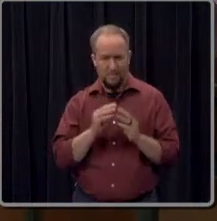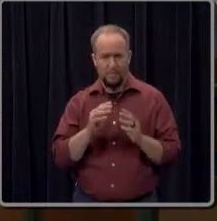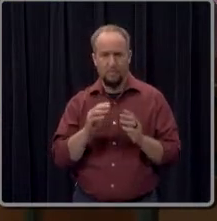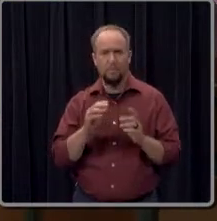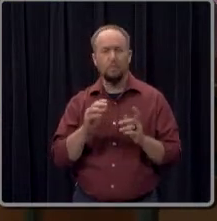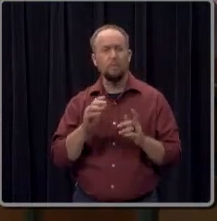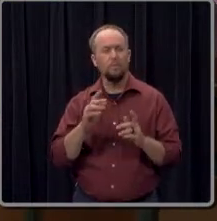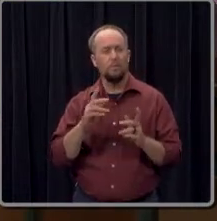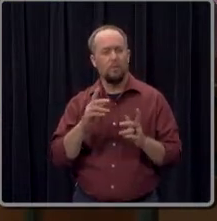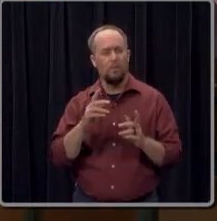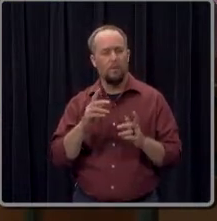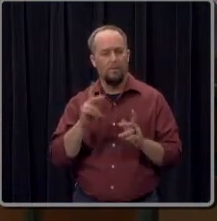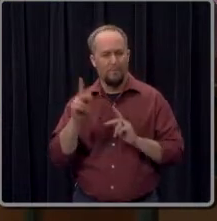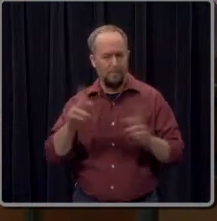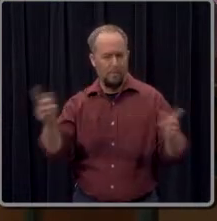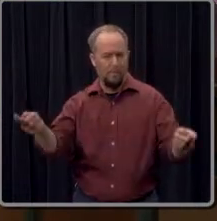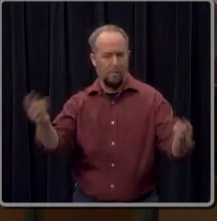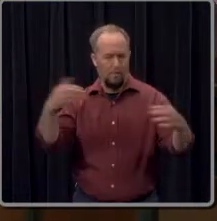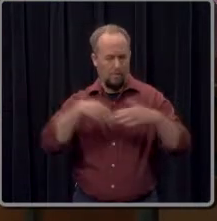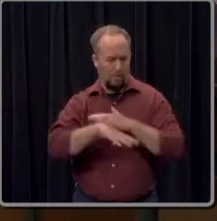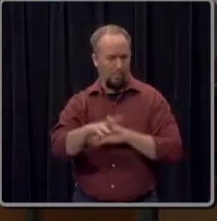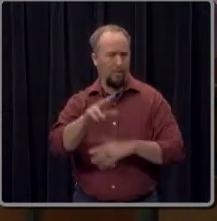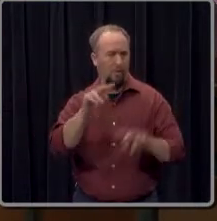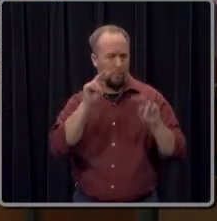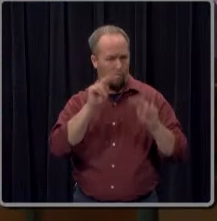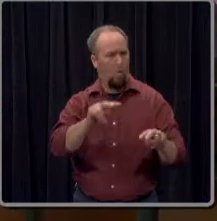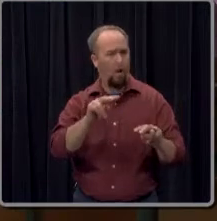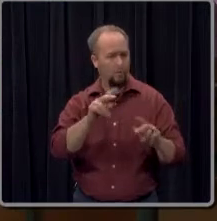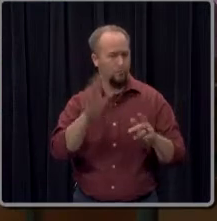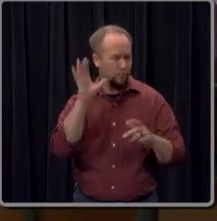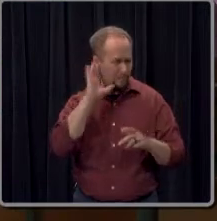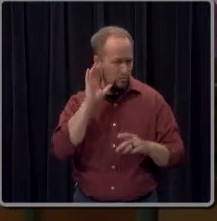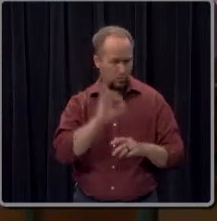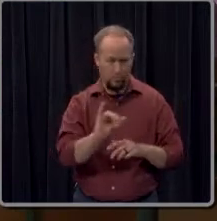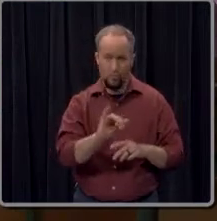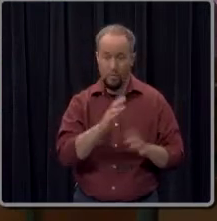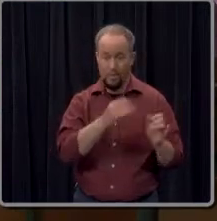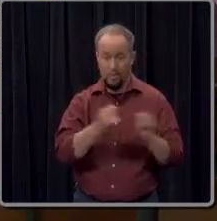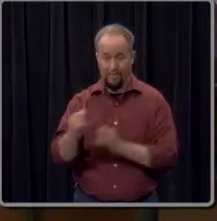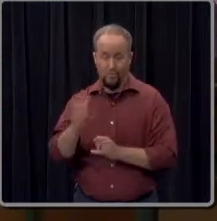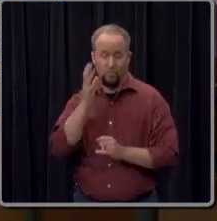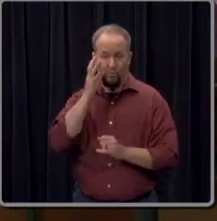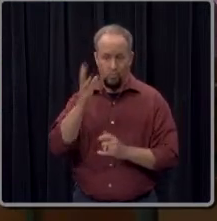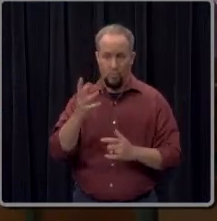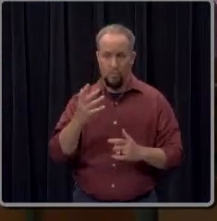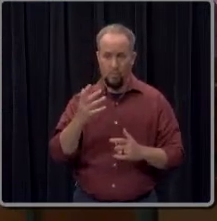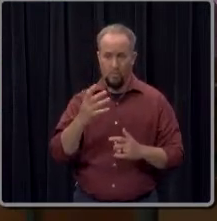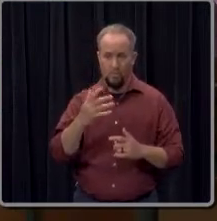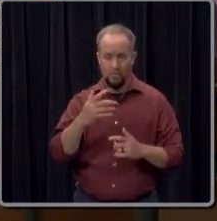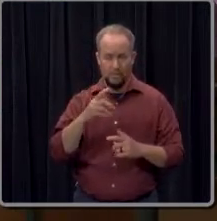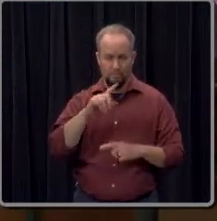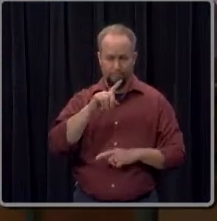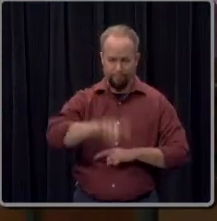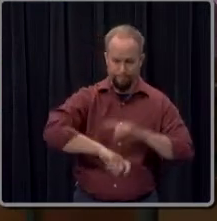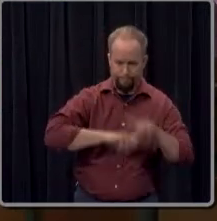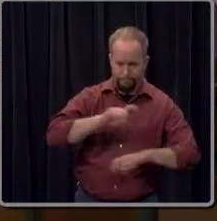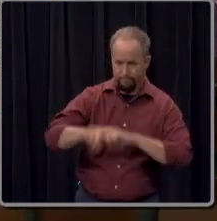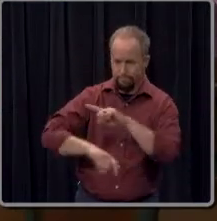public can come and watch and hear as well, and the individuals will be subjected to